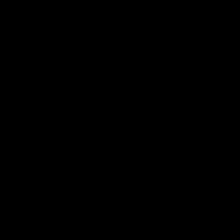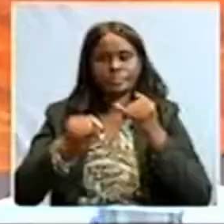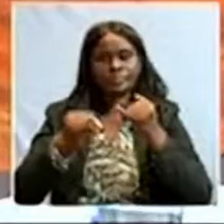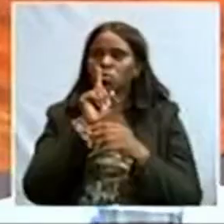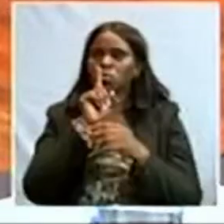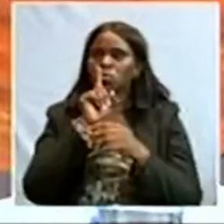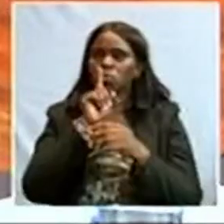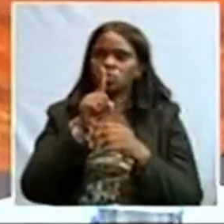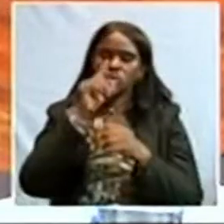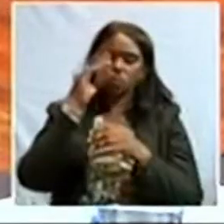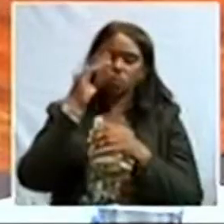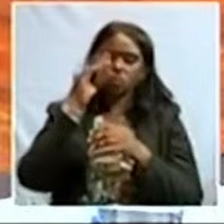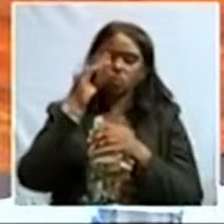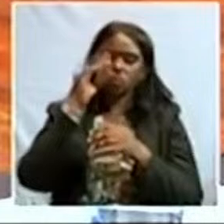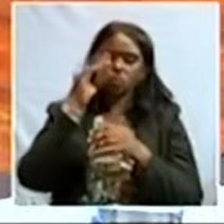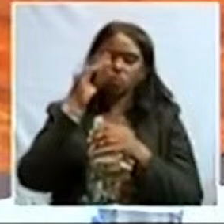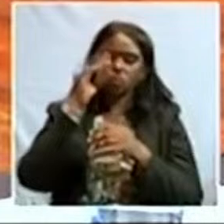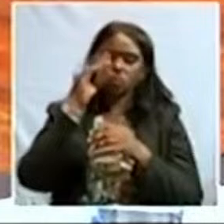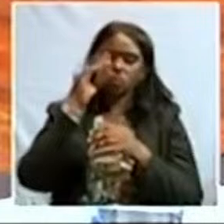Quite familiar with